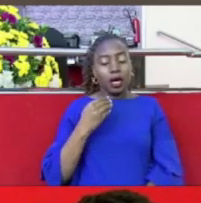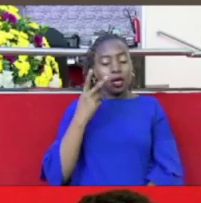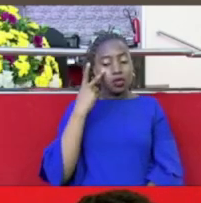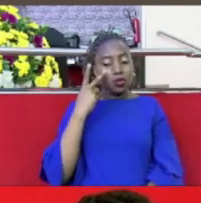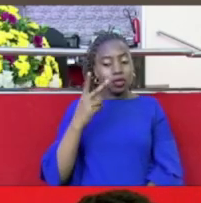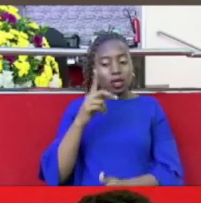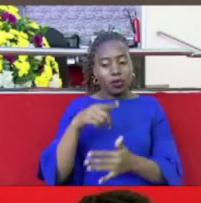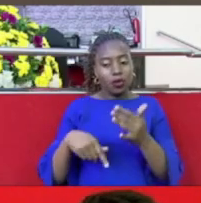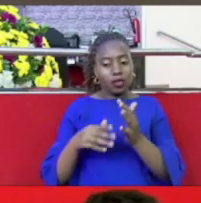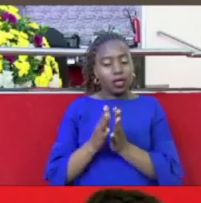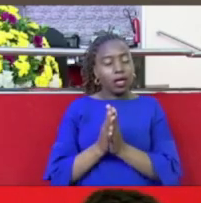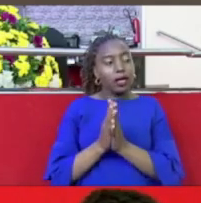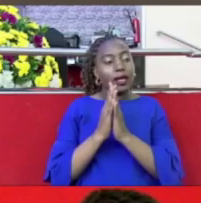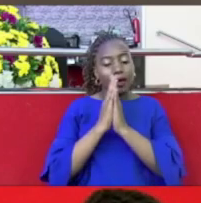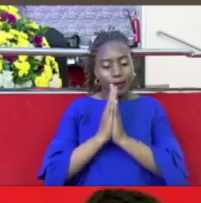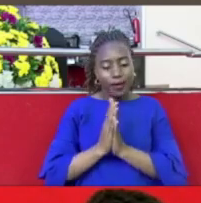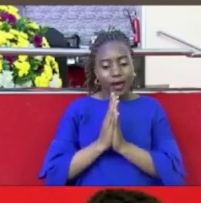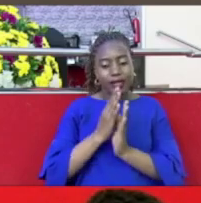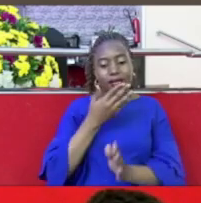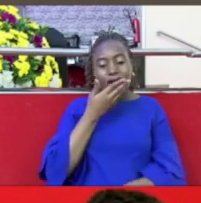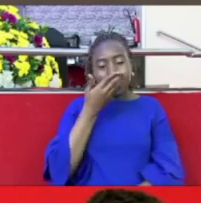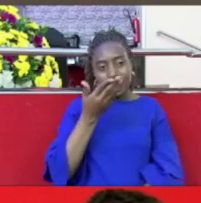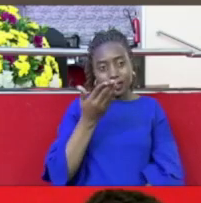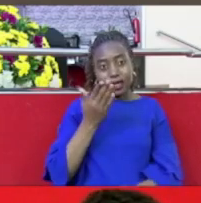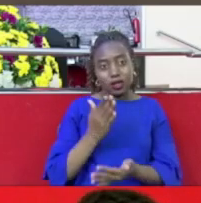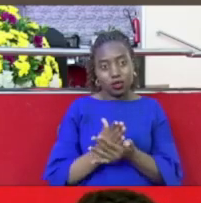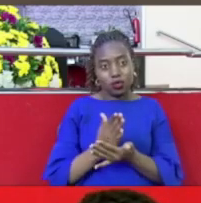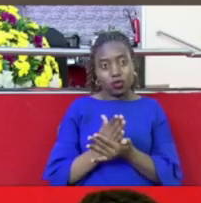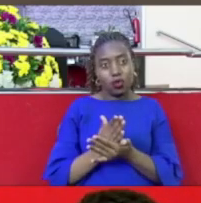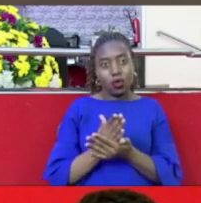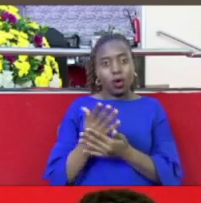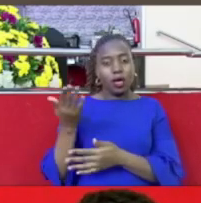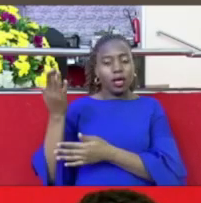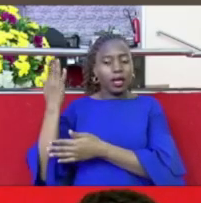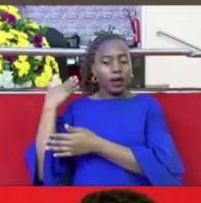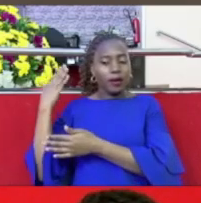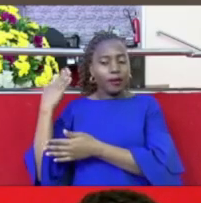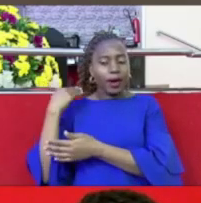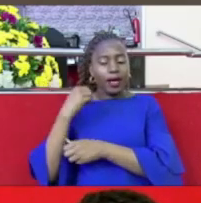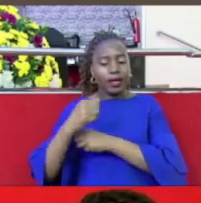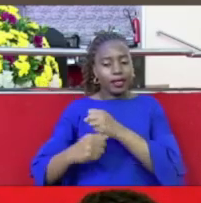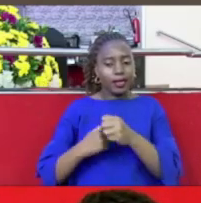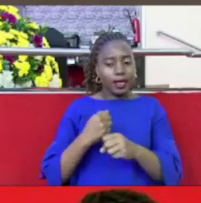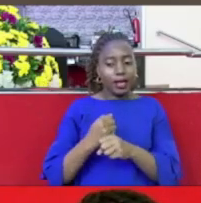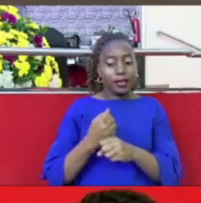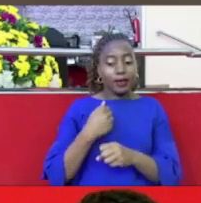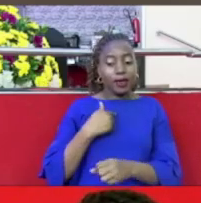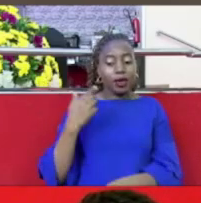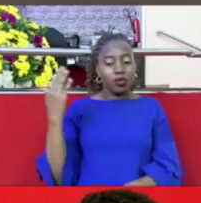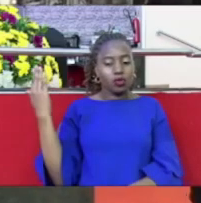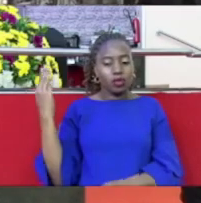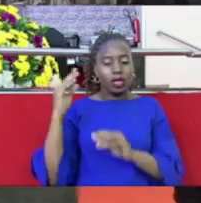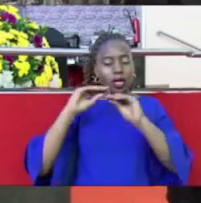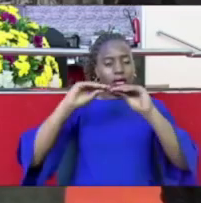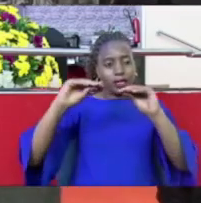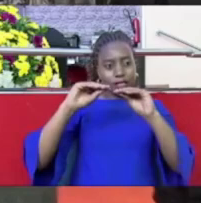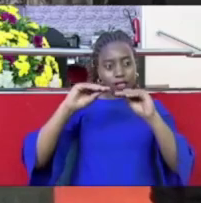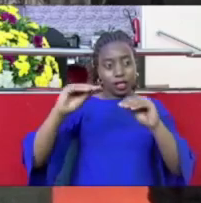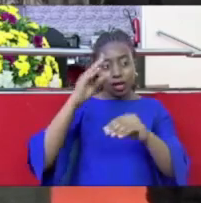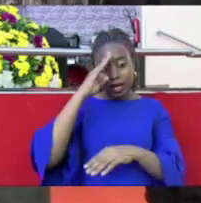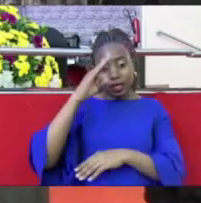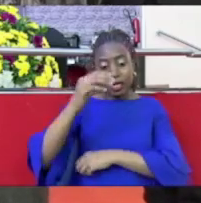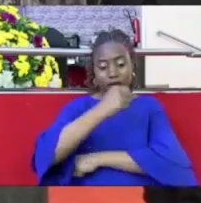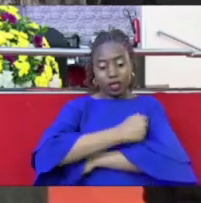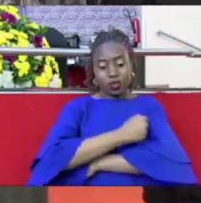ambayo yamejibiwa. A few years ago, miaka michache iliyopita, I was teaching a Sunday school class. Nilikuwa nafunza darasa